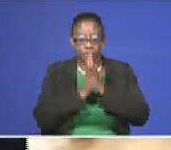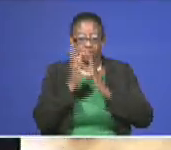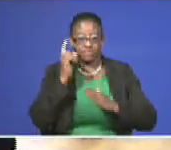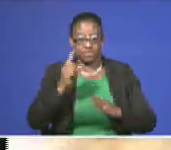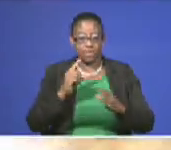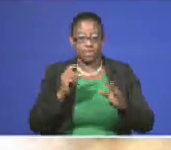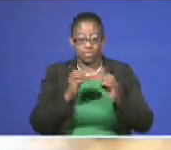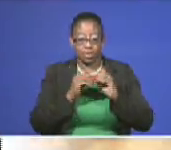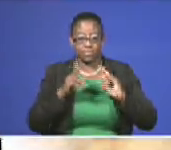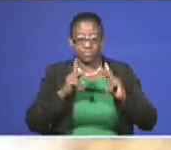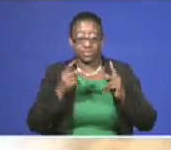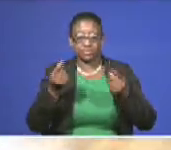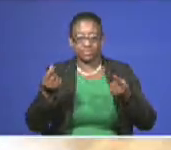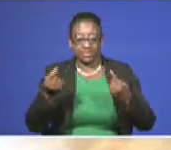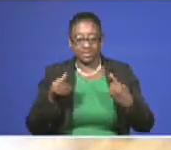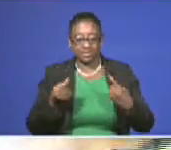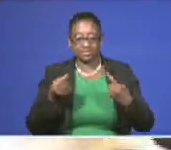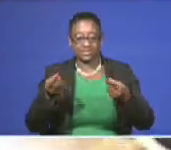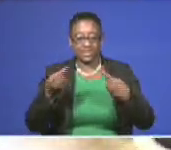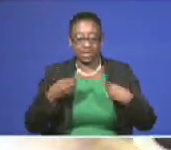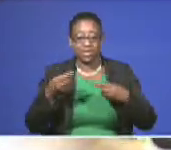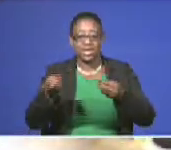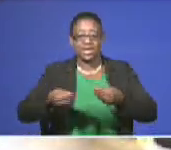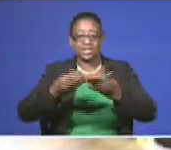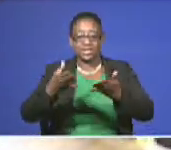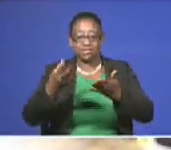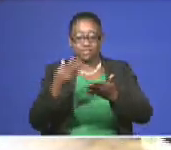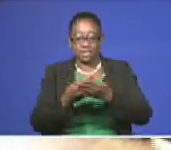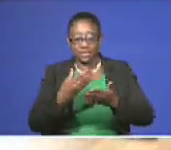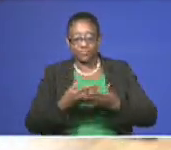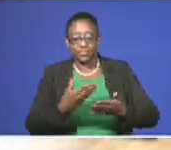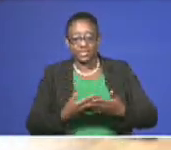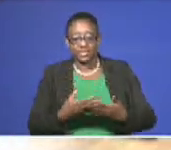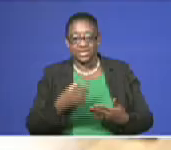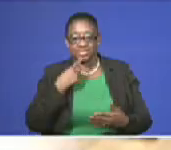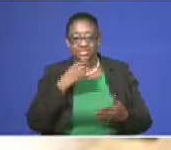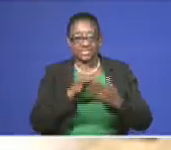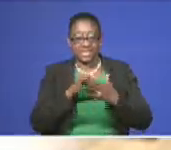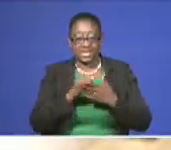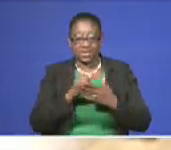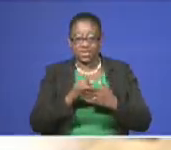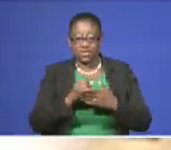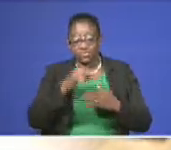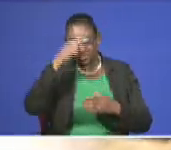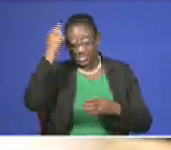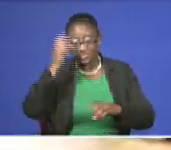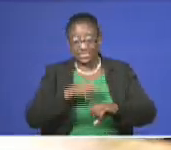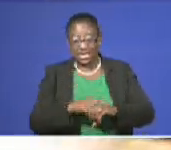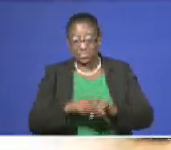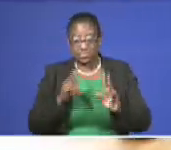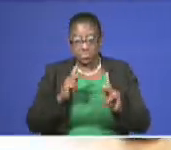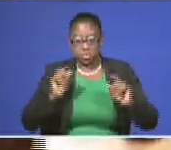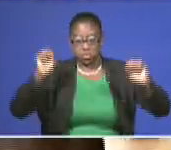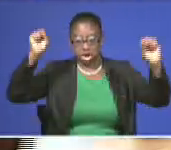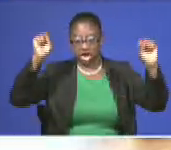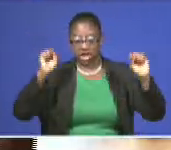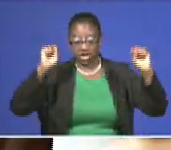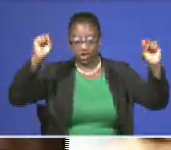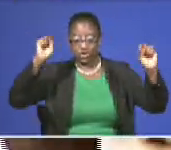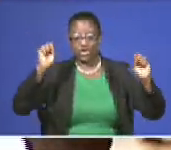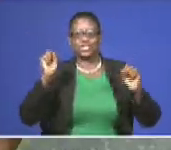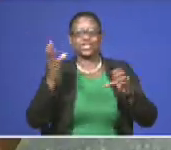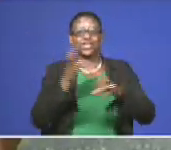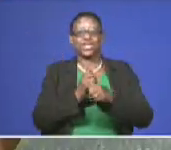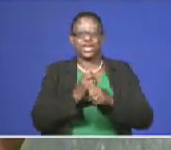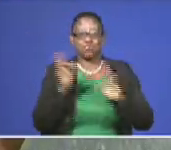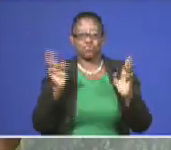With summer quickly approaching, that means people are trying to get their bodies right just in time for the beach. The Zenness Hole sports team popped in